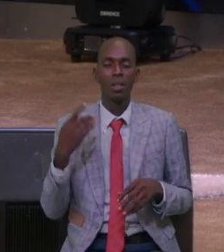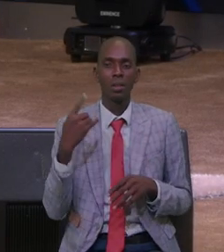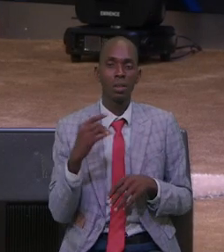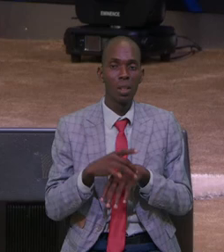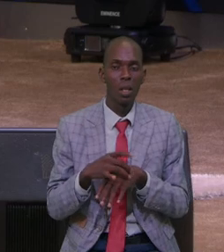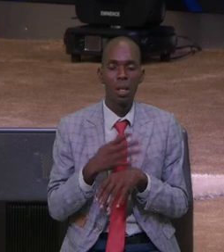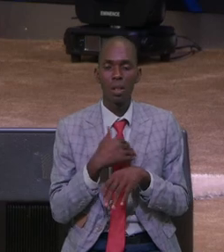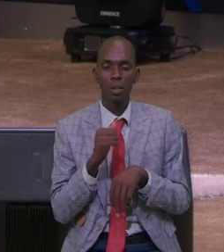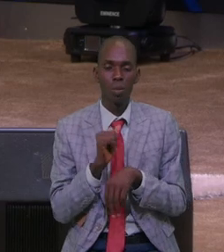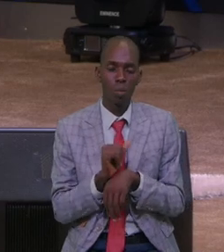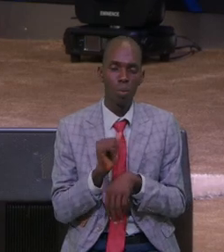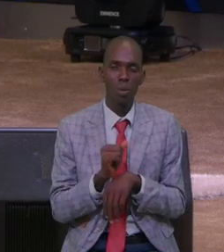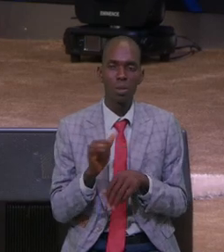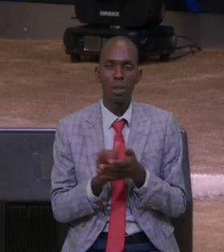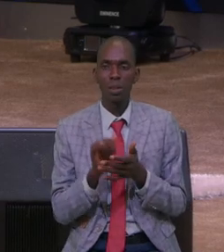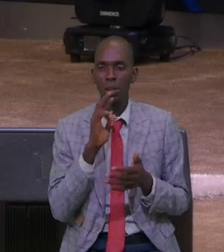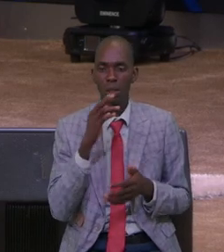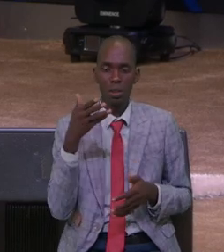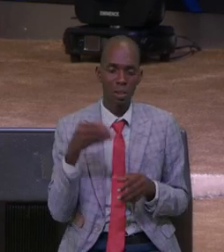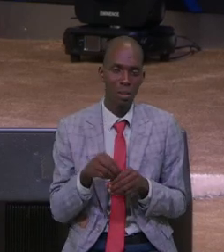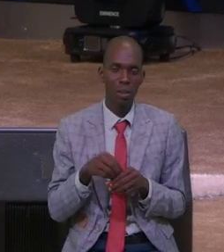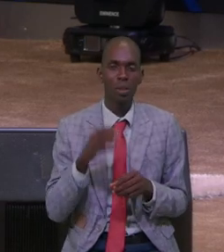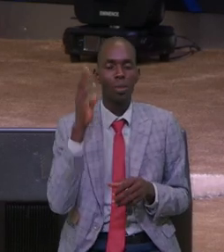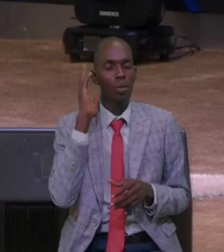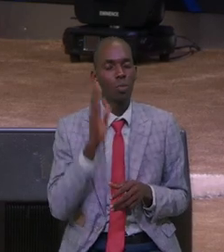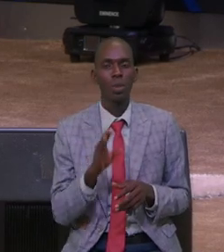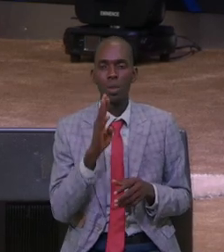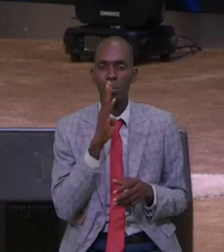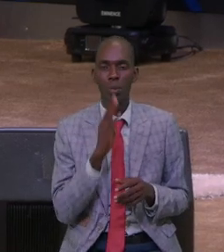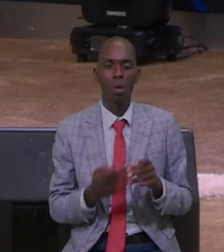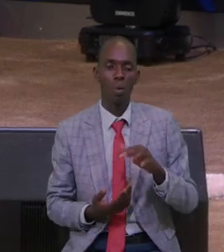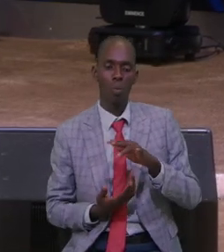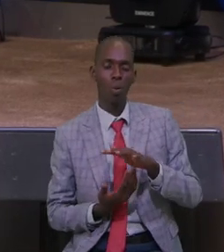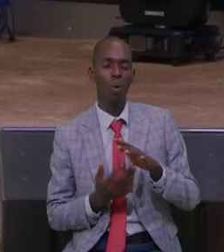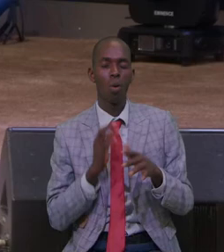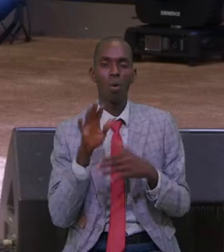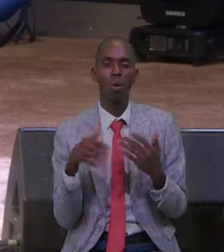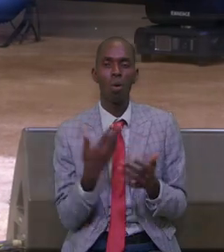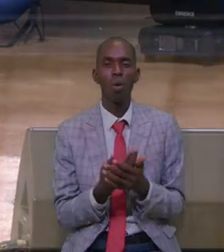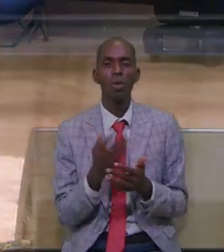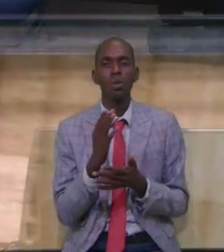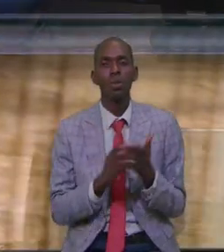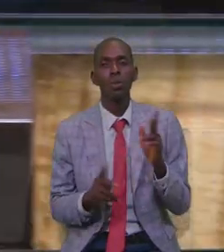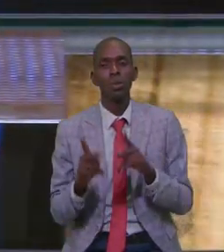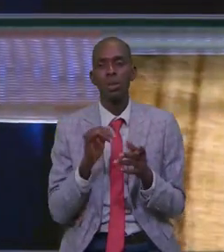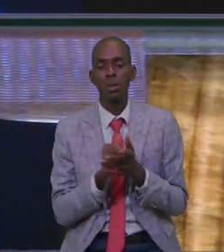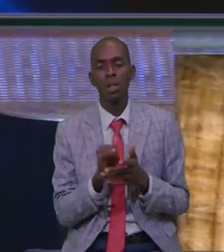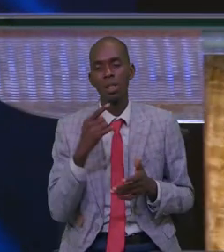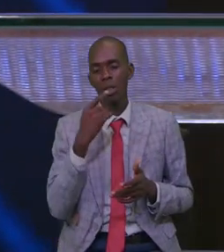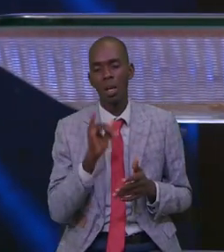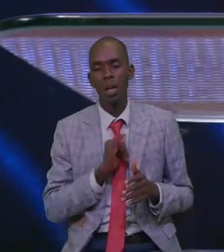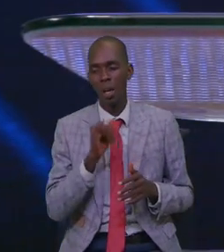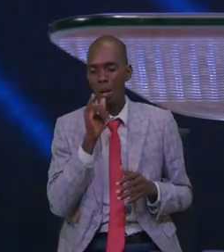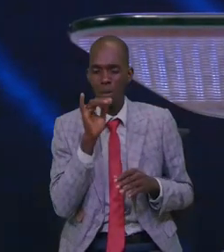are therein shall be burnt up. The people will say, I'm busy trying to build this,